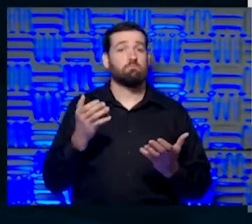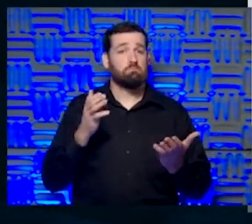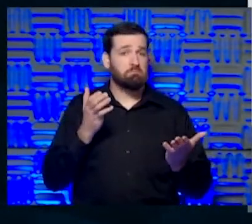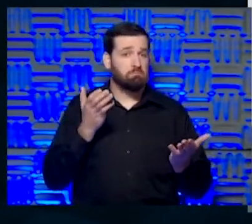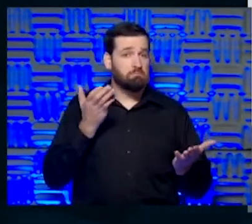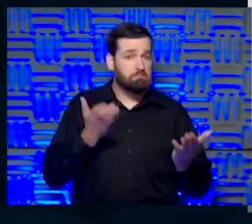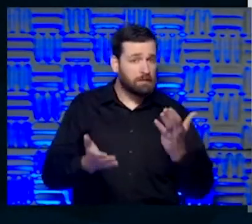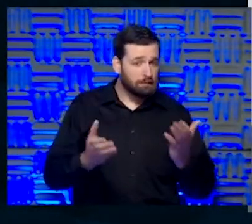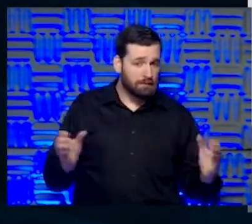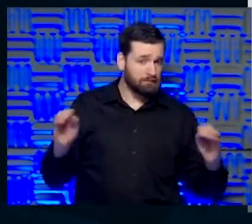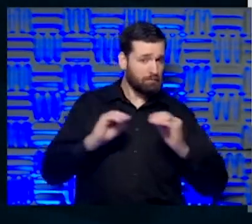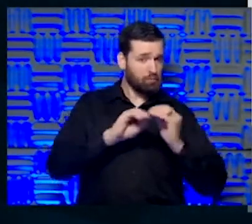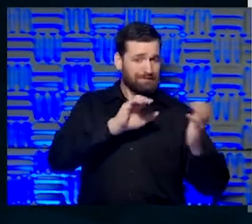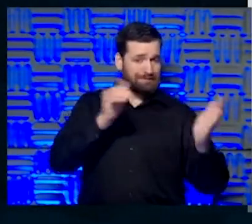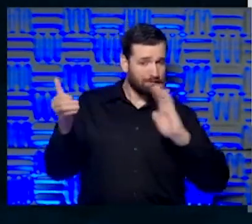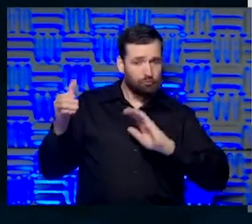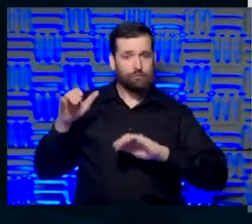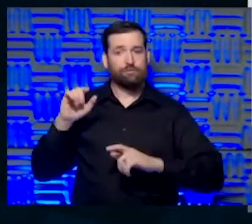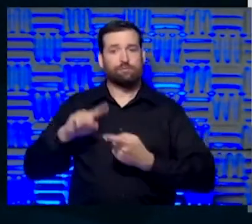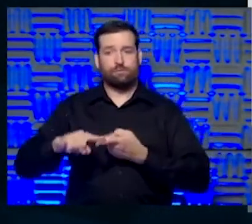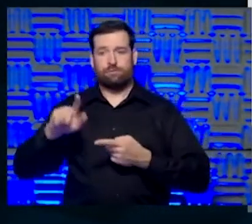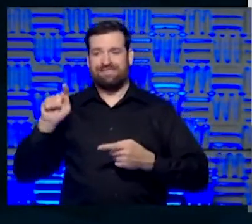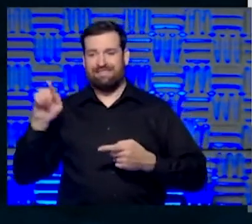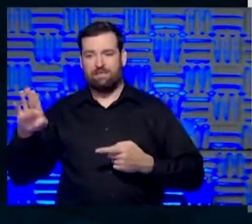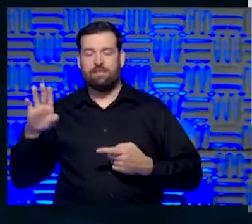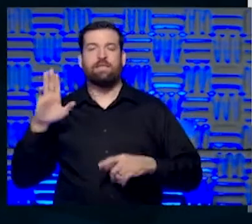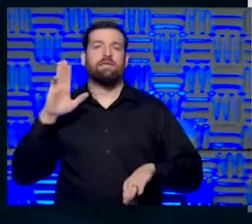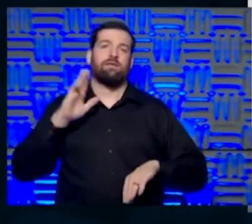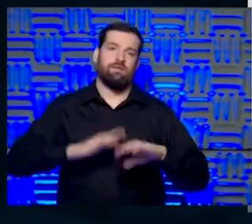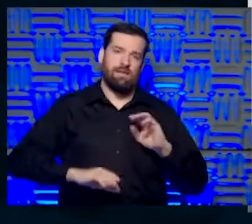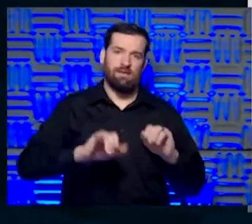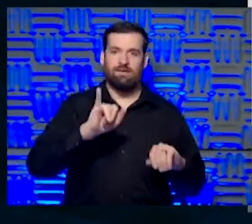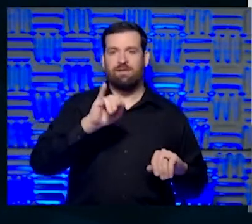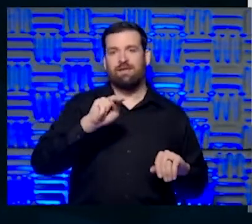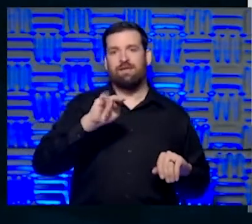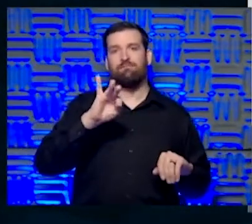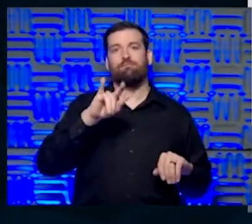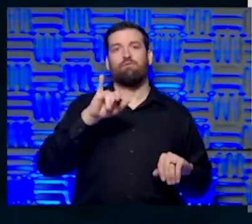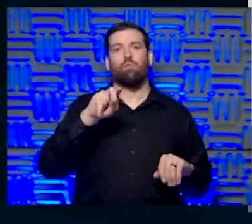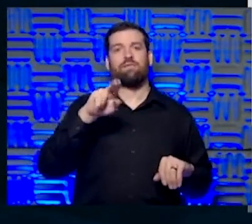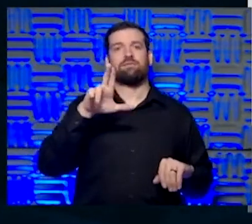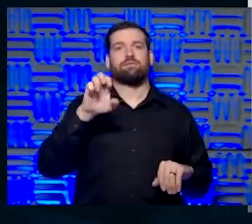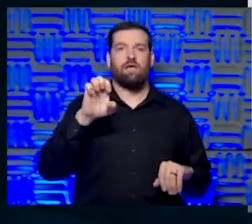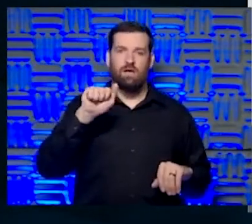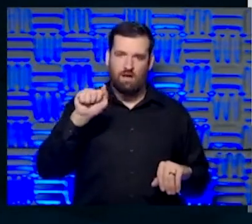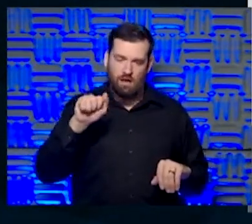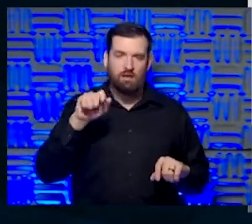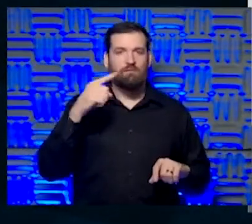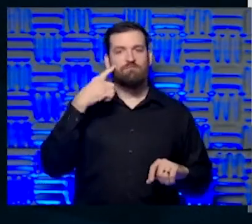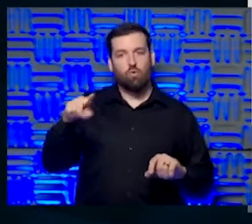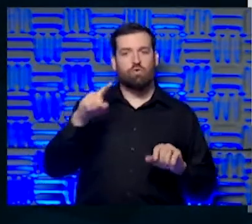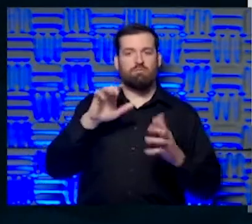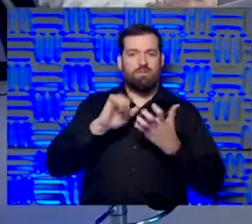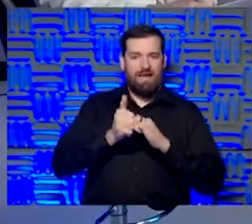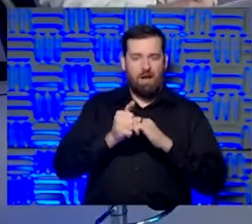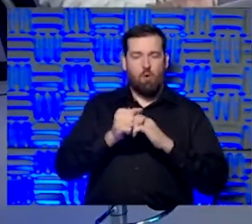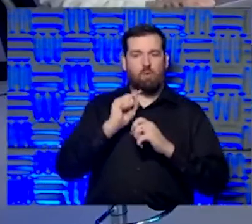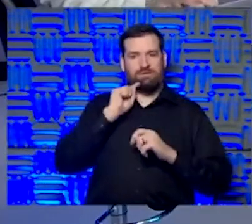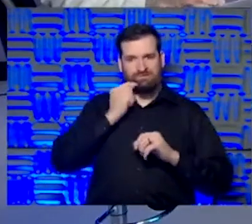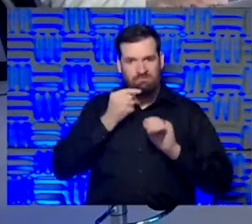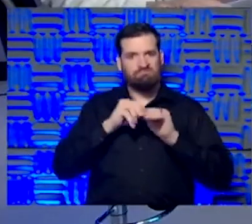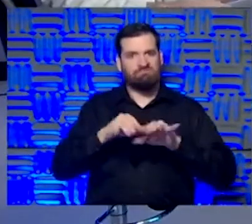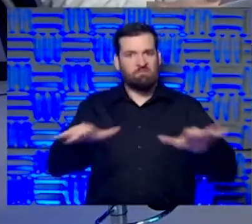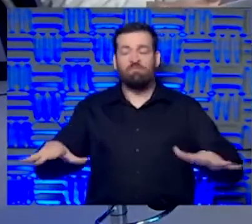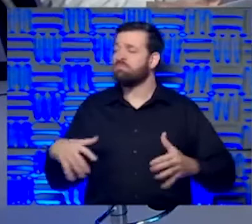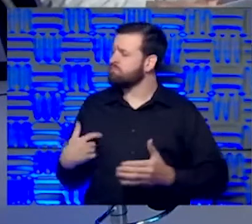more similar to something like TB than something like influenza in terms of communicability. We've talked before on this